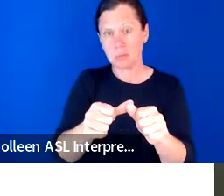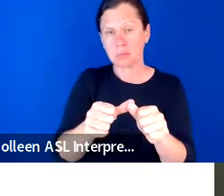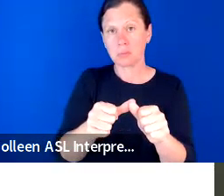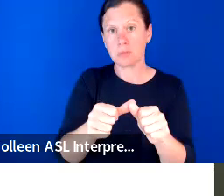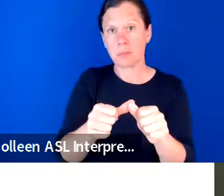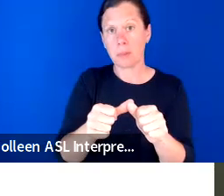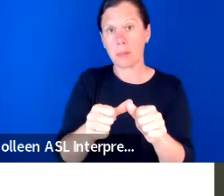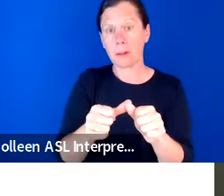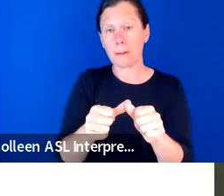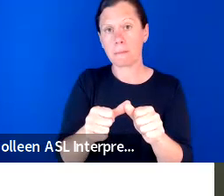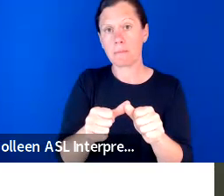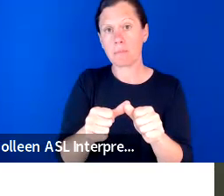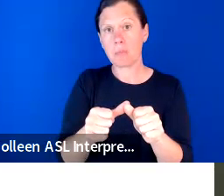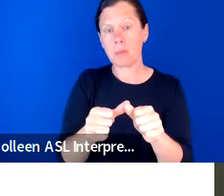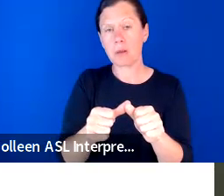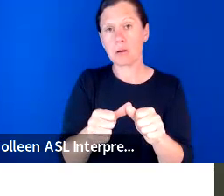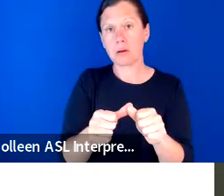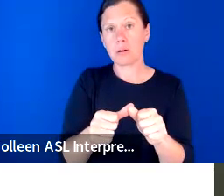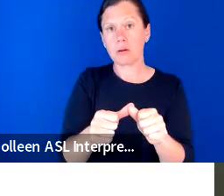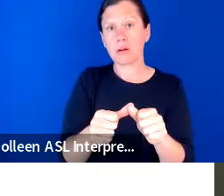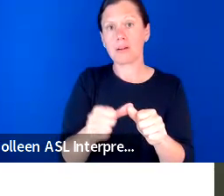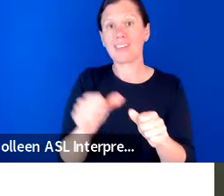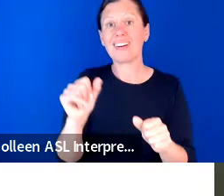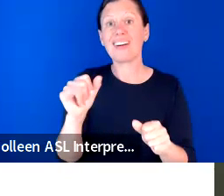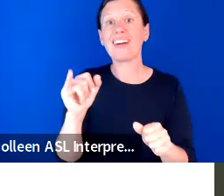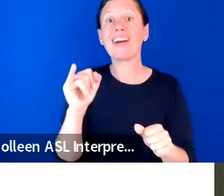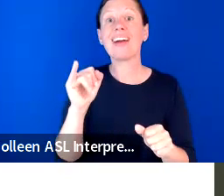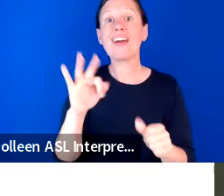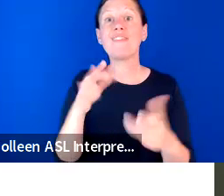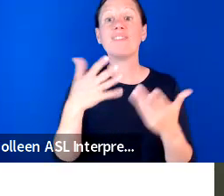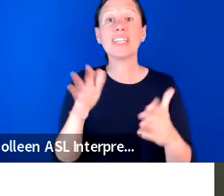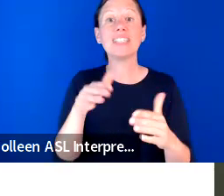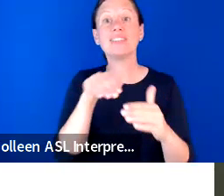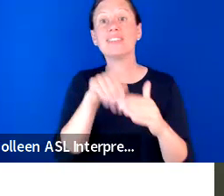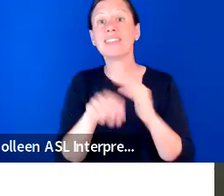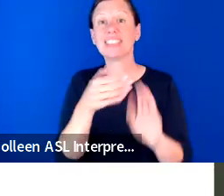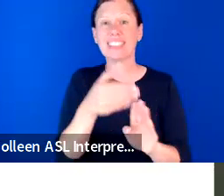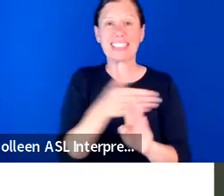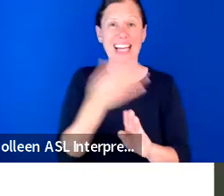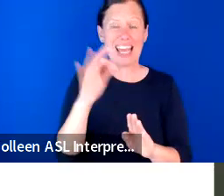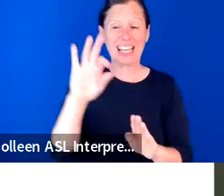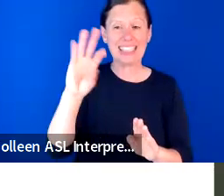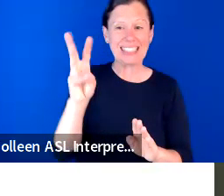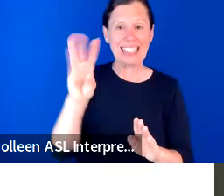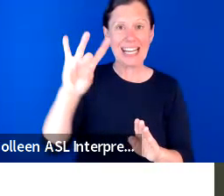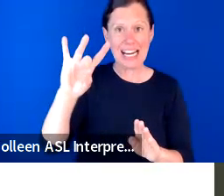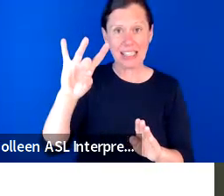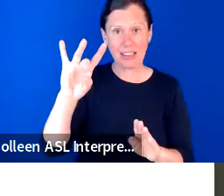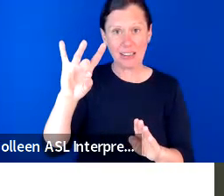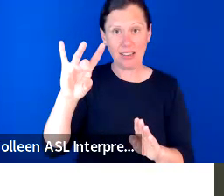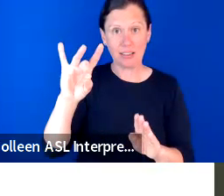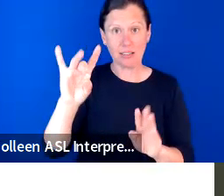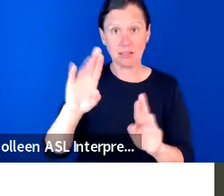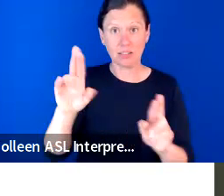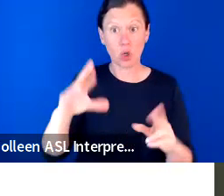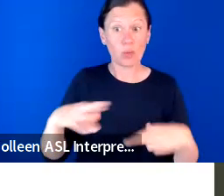near retirees. If you're born before 1968, nearing retirement as the program begins, and therefore unlikely to qualify for